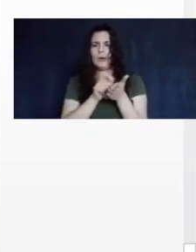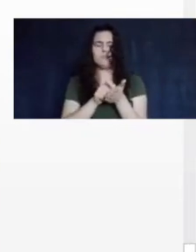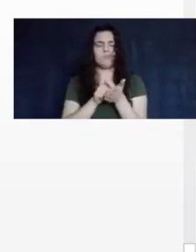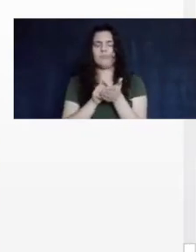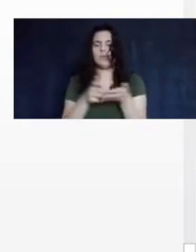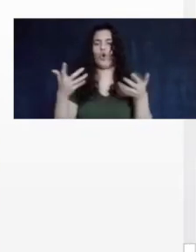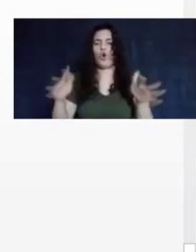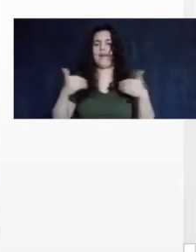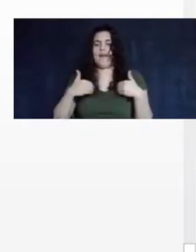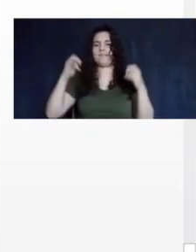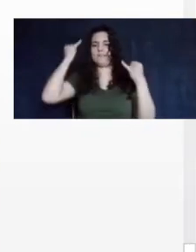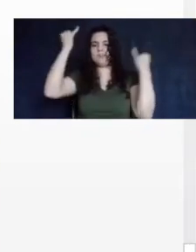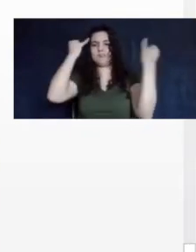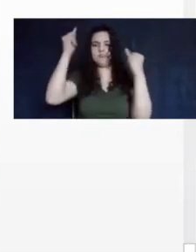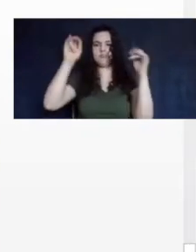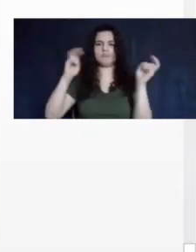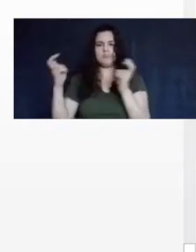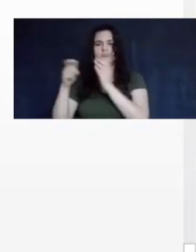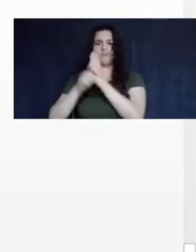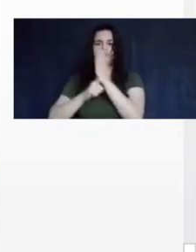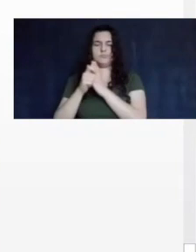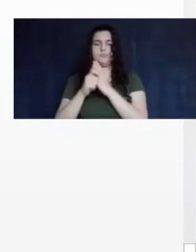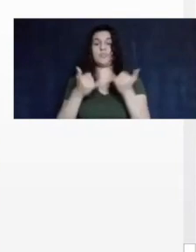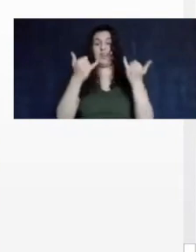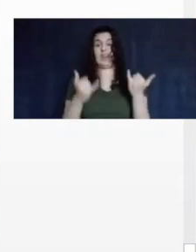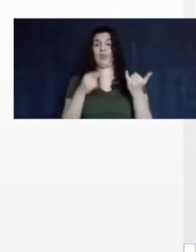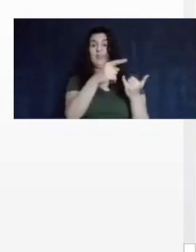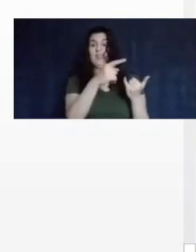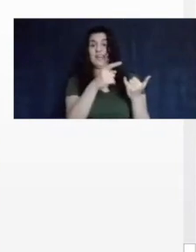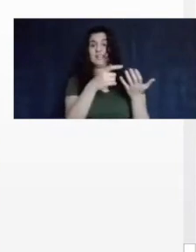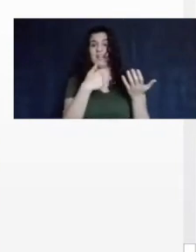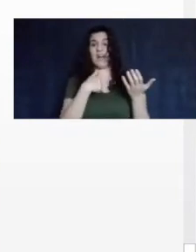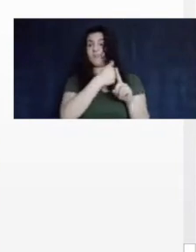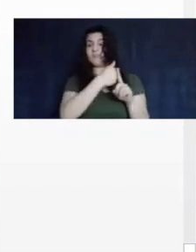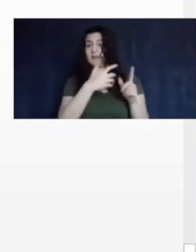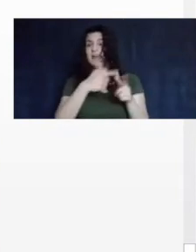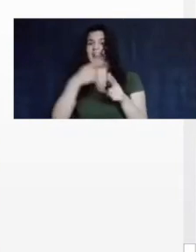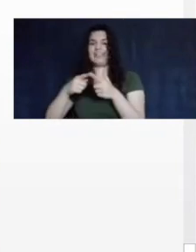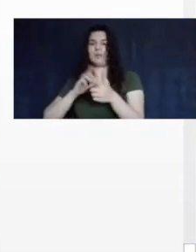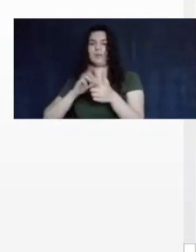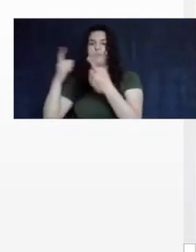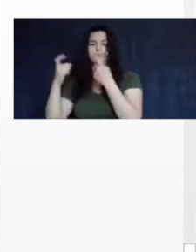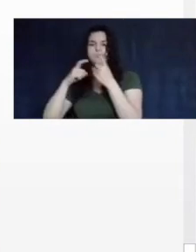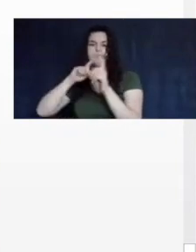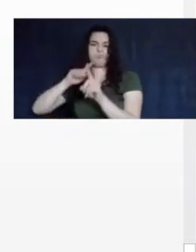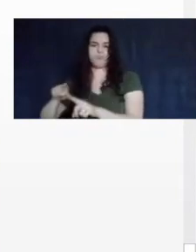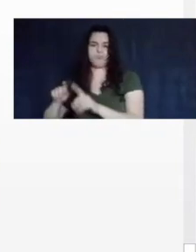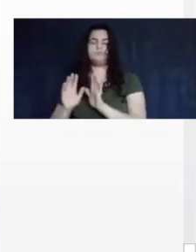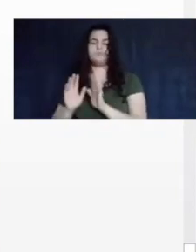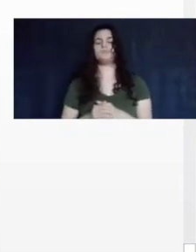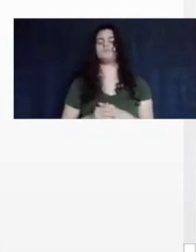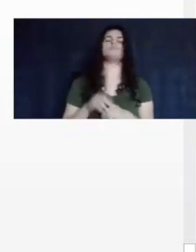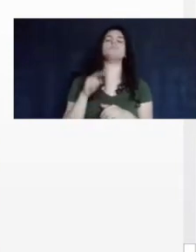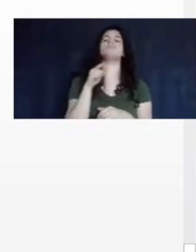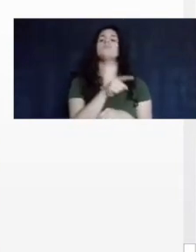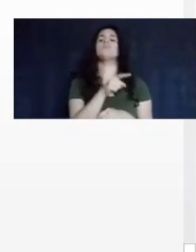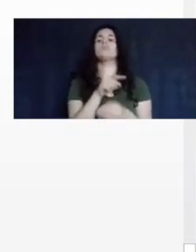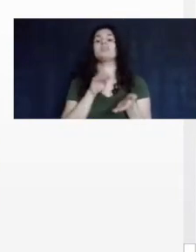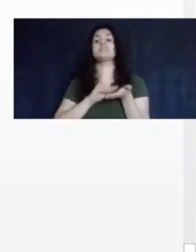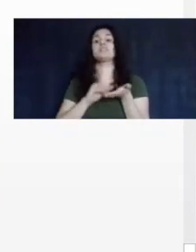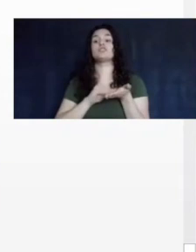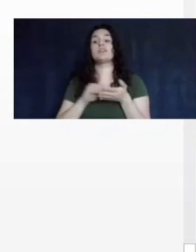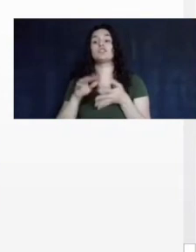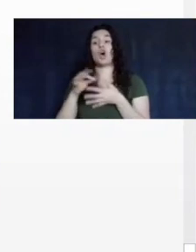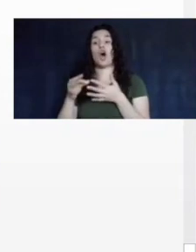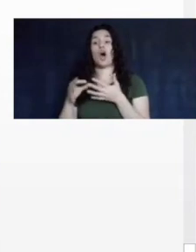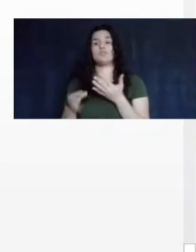wrap up with this, and then we'll be open to any questions you may have. I want to talk about, I mentioned before, the dissertation options.